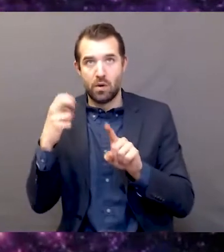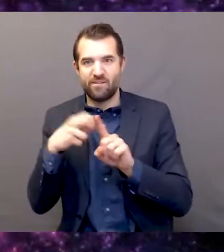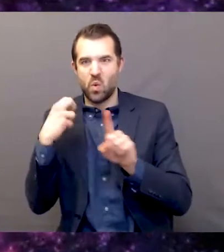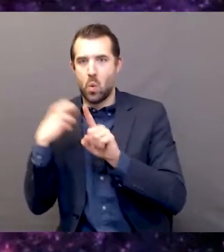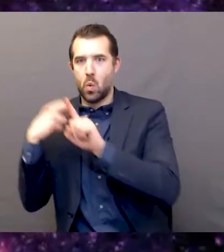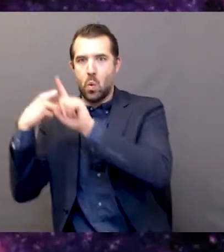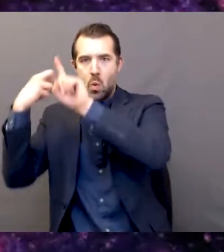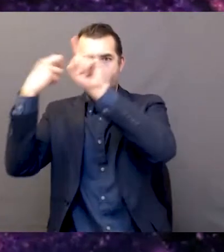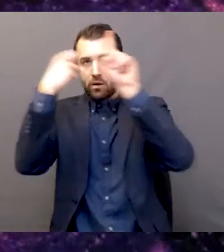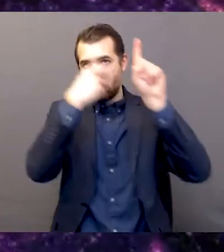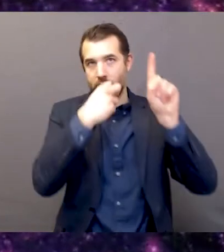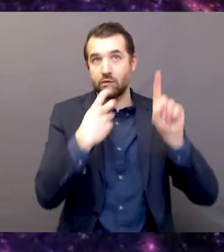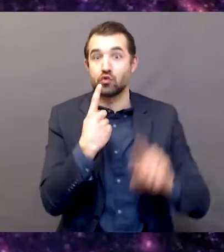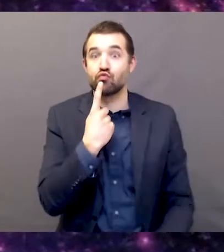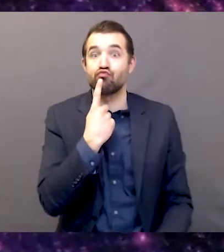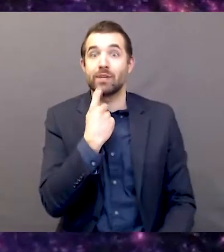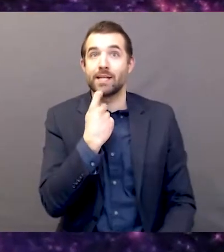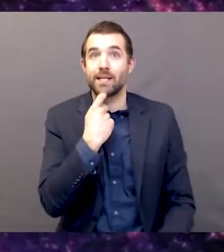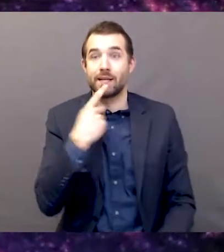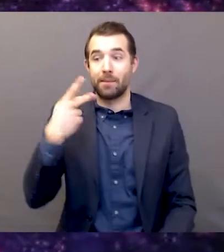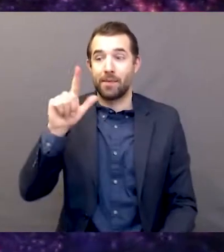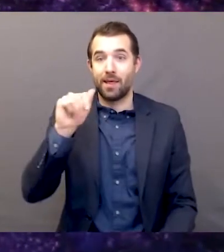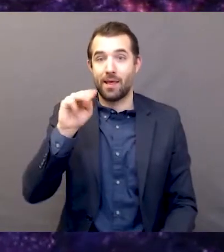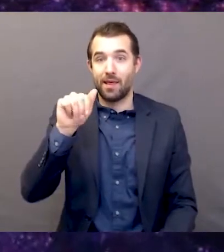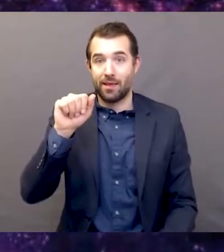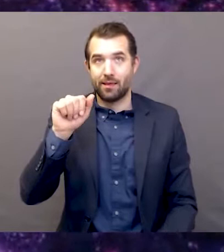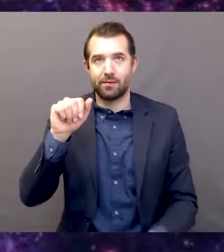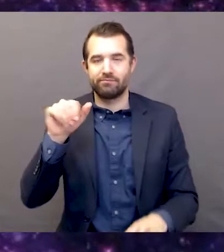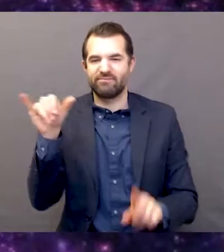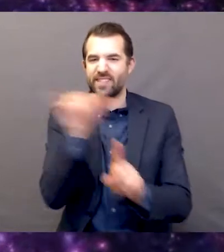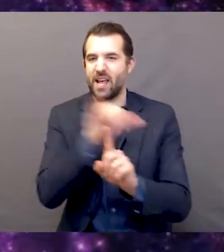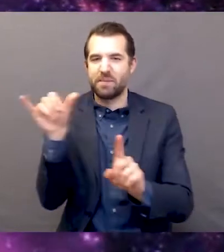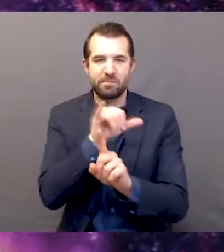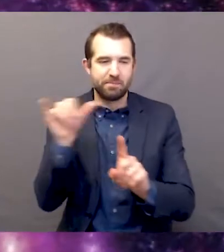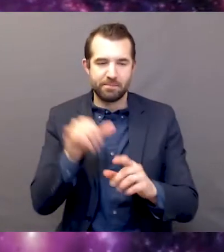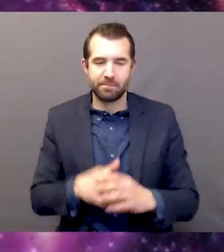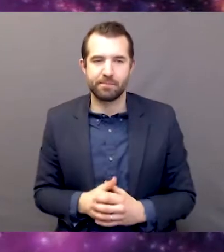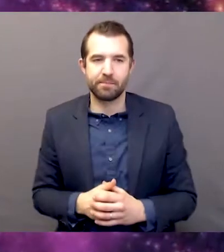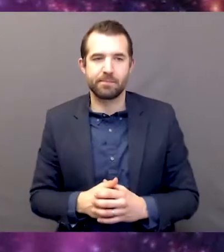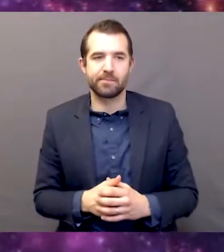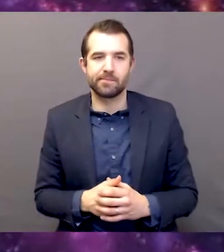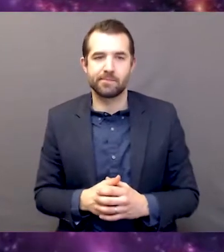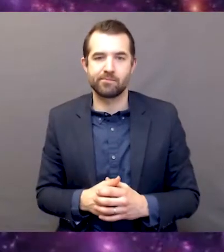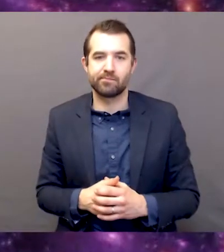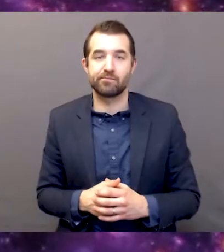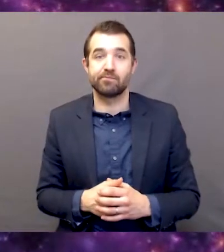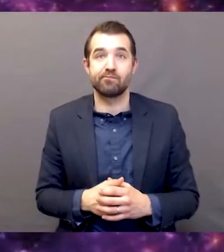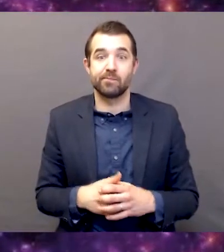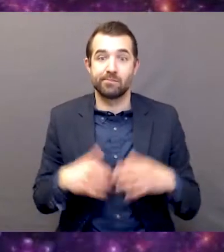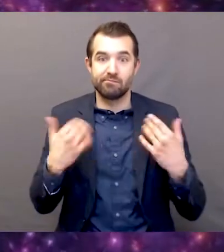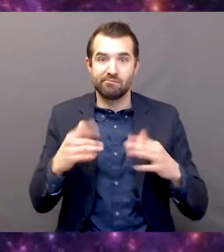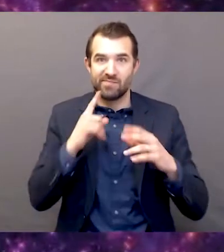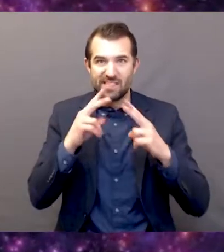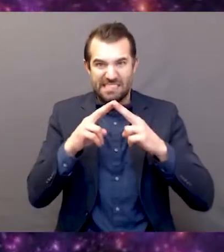region, filled with the red radioplasma, and you see the same thing down here on the other side. These outbursts